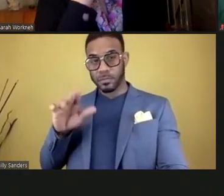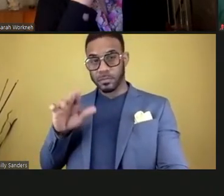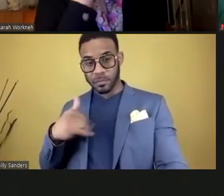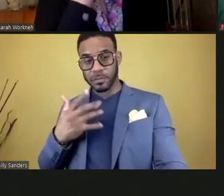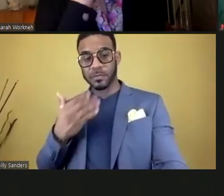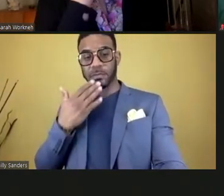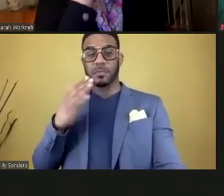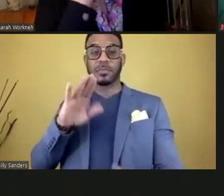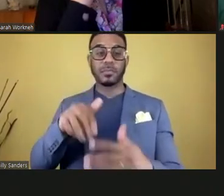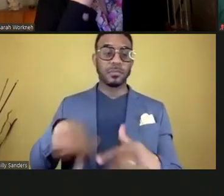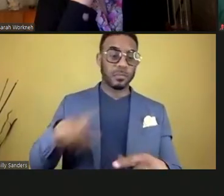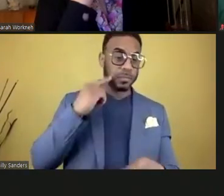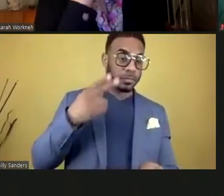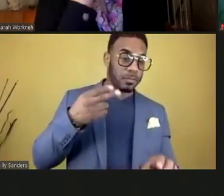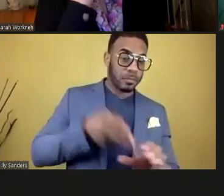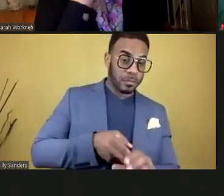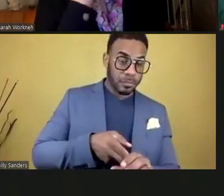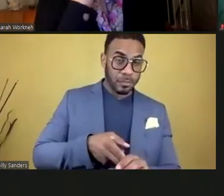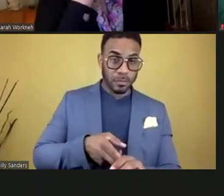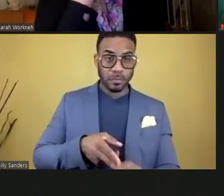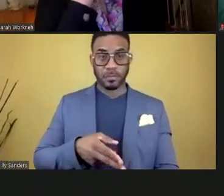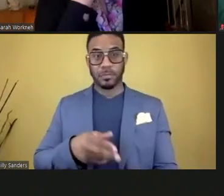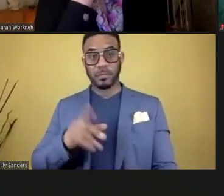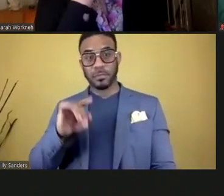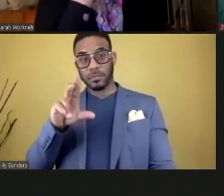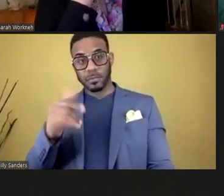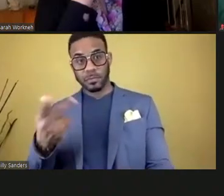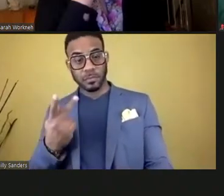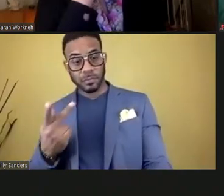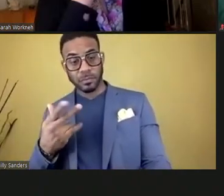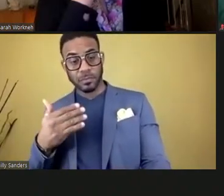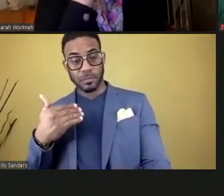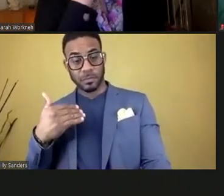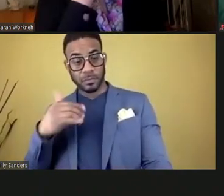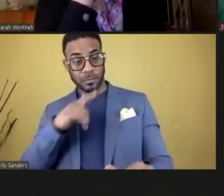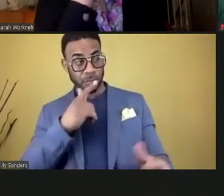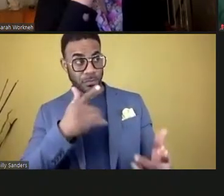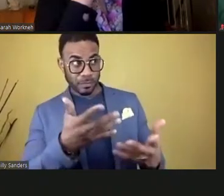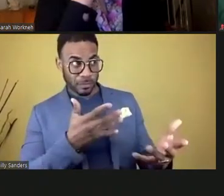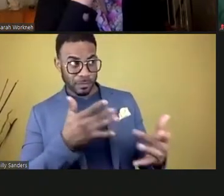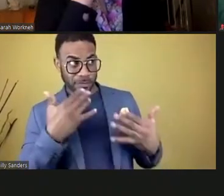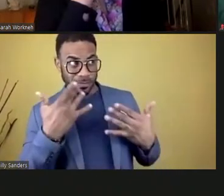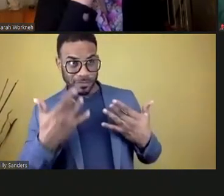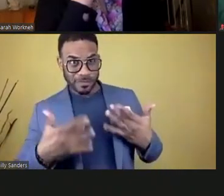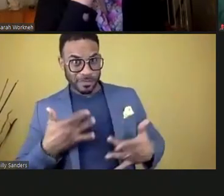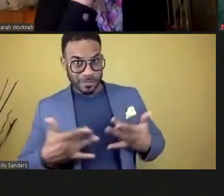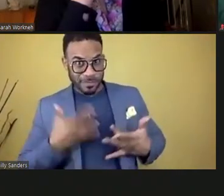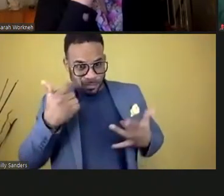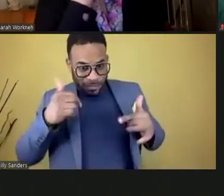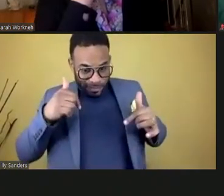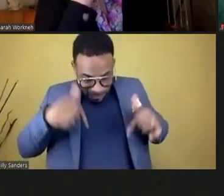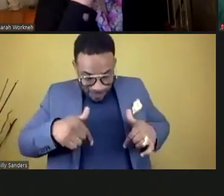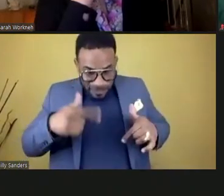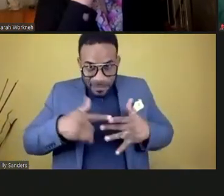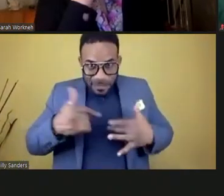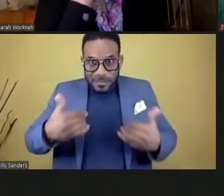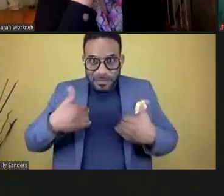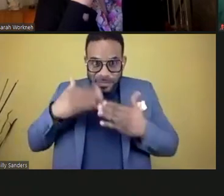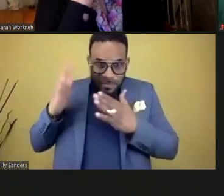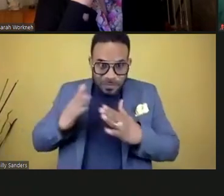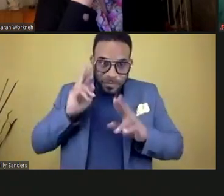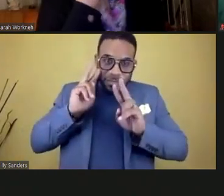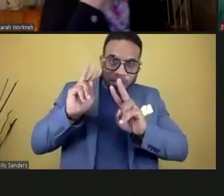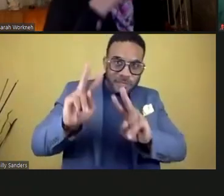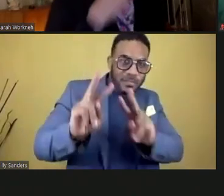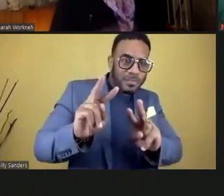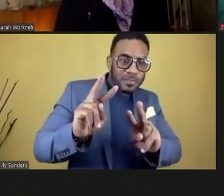want to thank all of you for participating. I think Laura and I, after this, will be quite giddy because this is what we have been looking